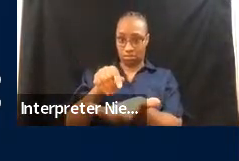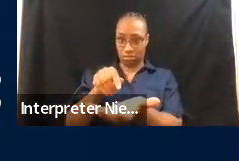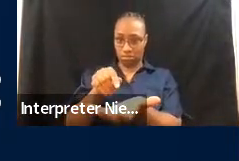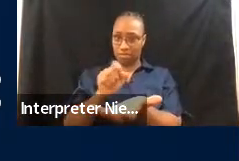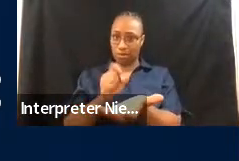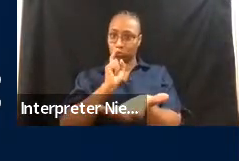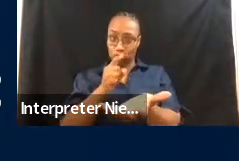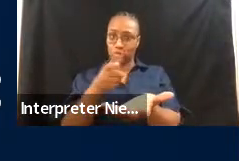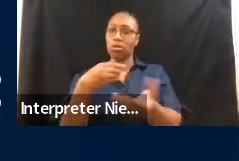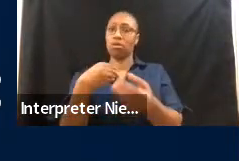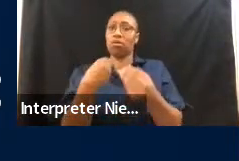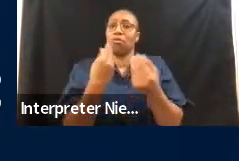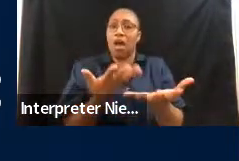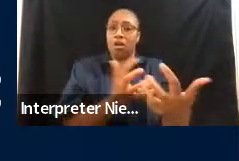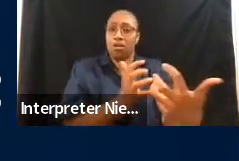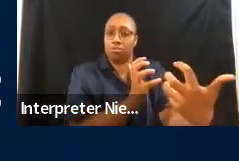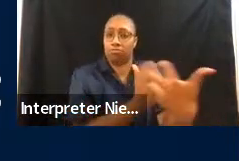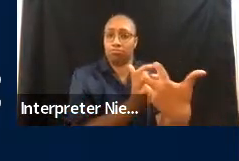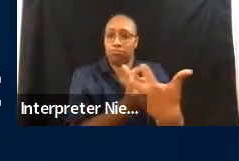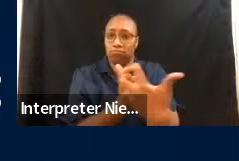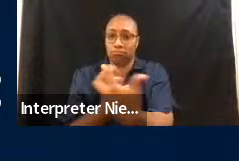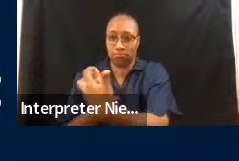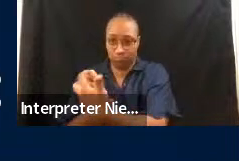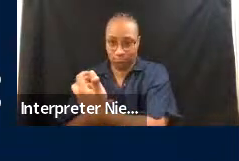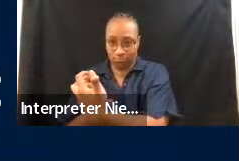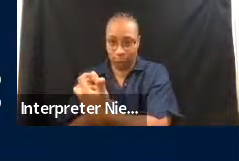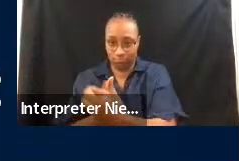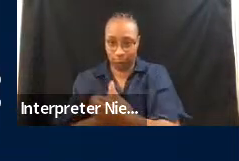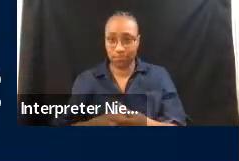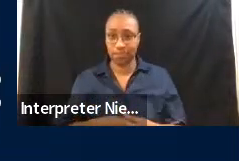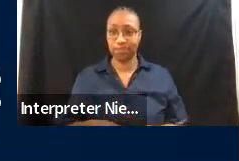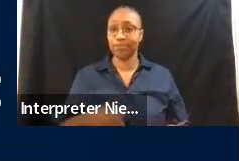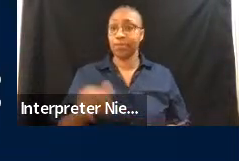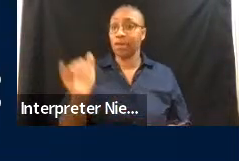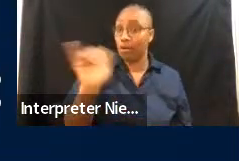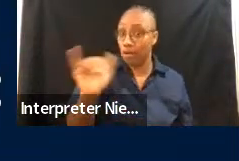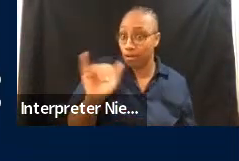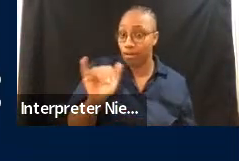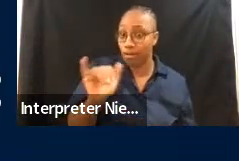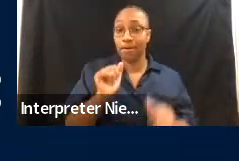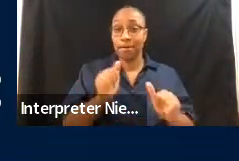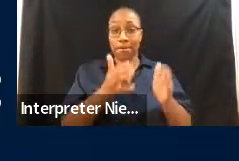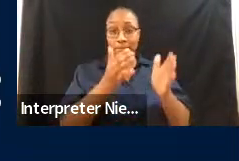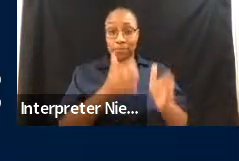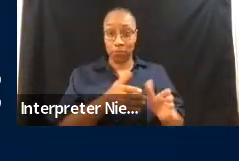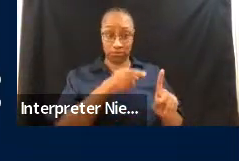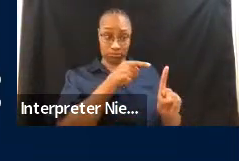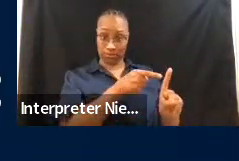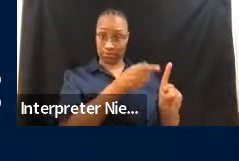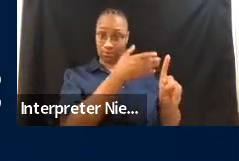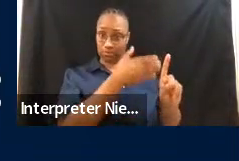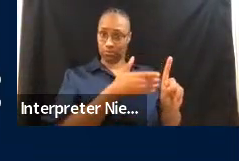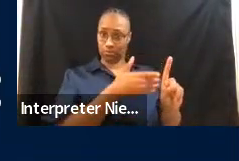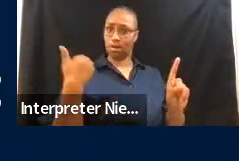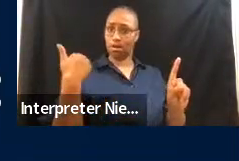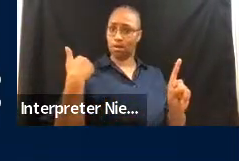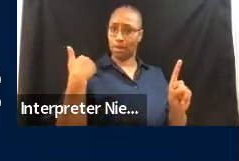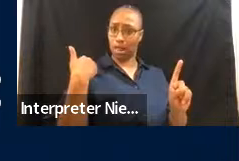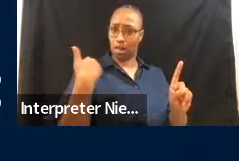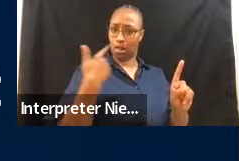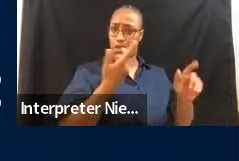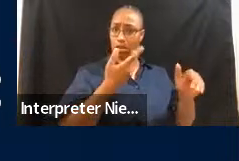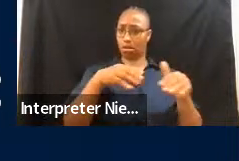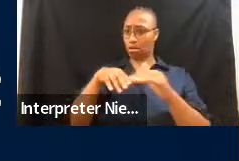also must allow independent entry to use of and then exit from the equipment to the maximum